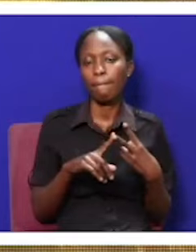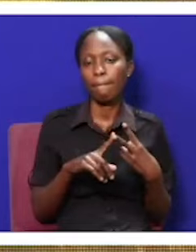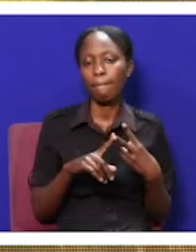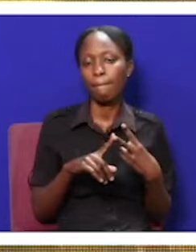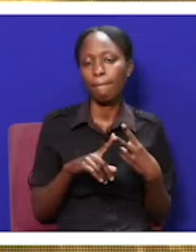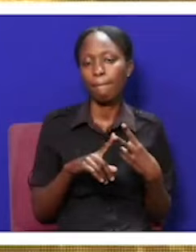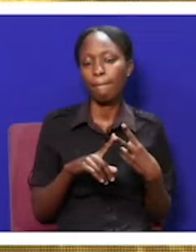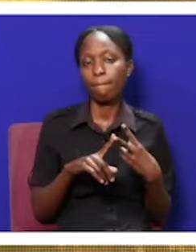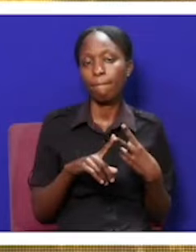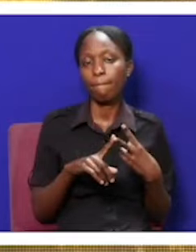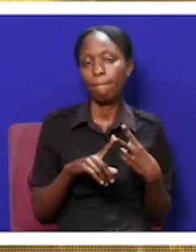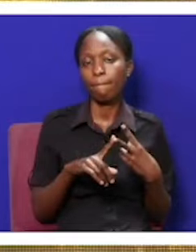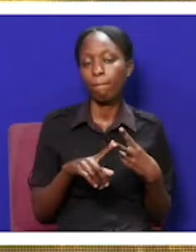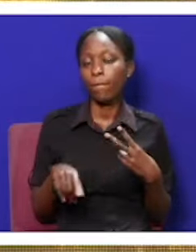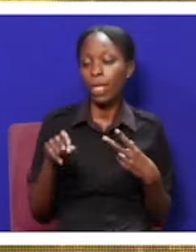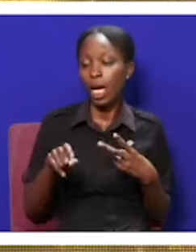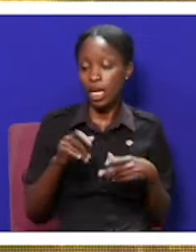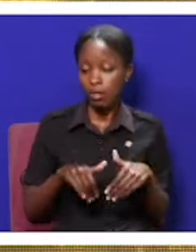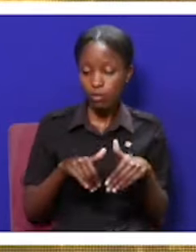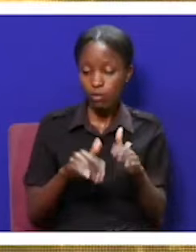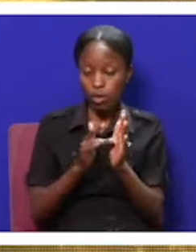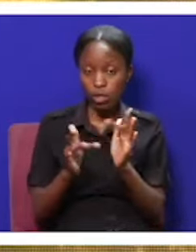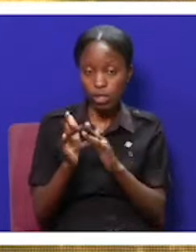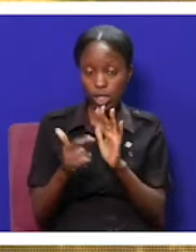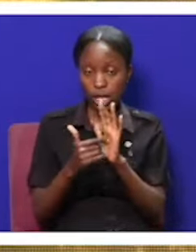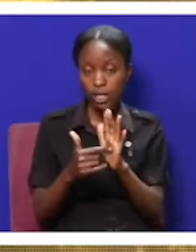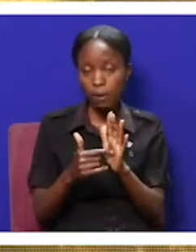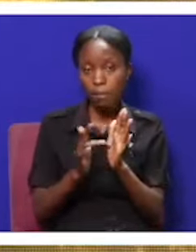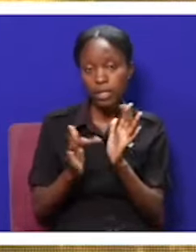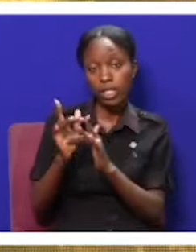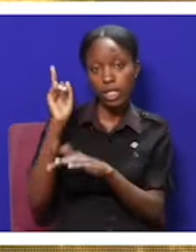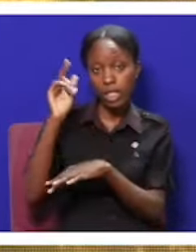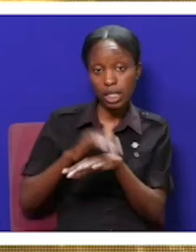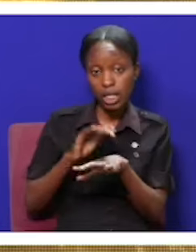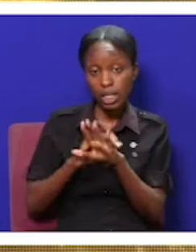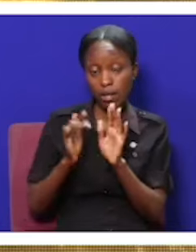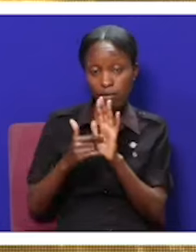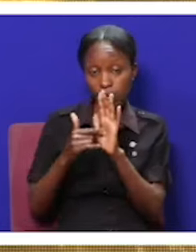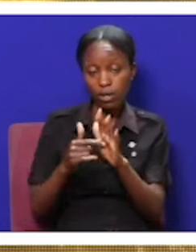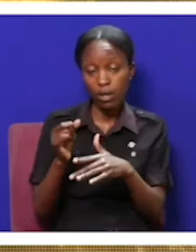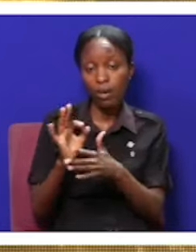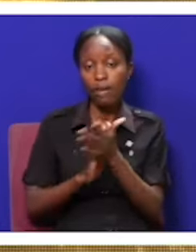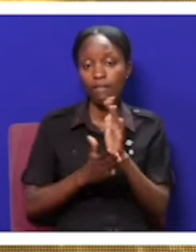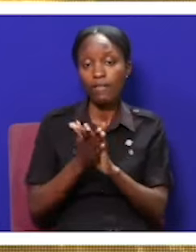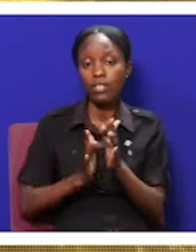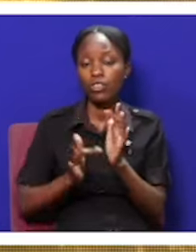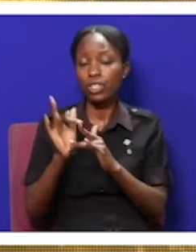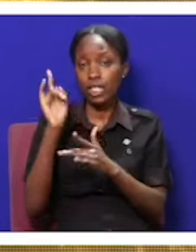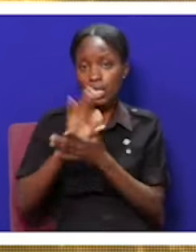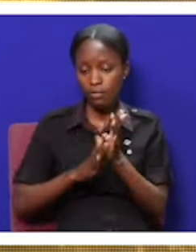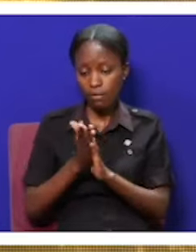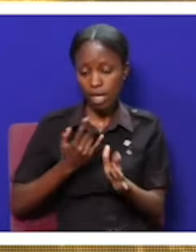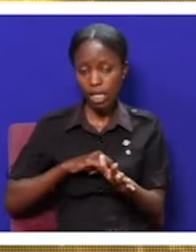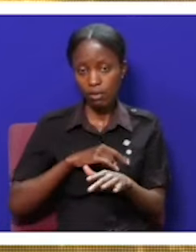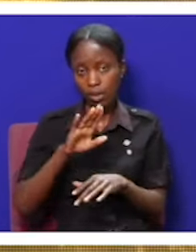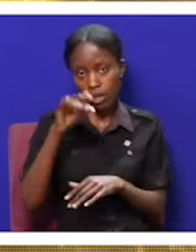that we want to follow Jesus' example. Jesus is a very good example of forgiveness. He forgave us. Remember when he